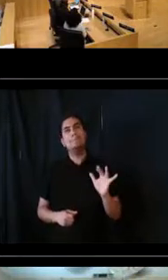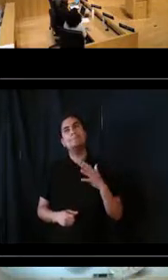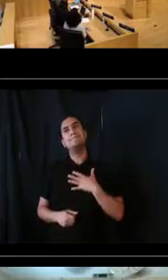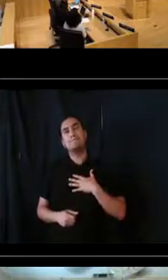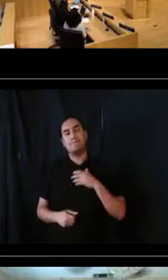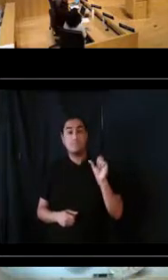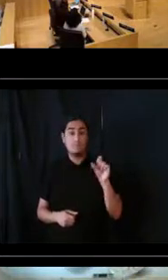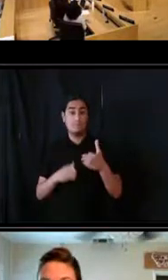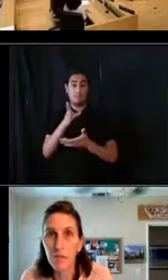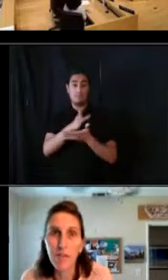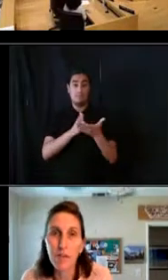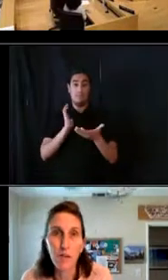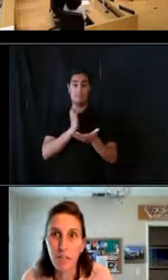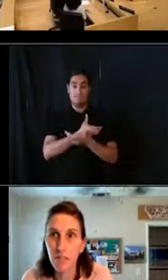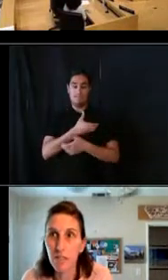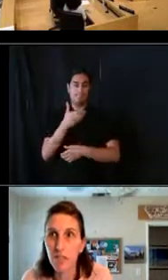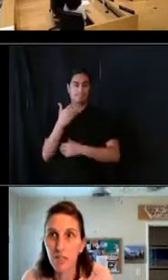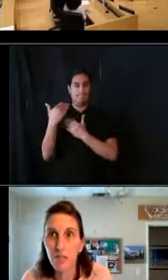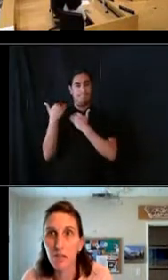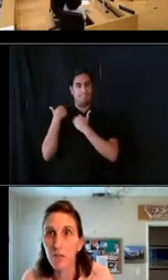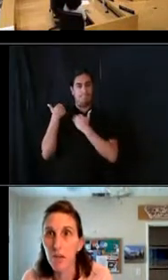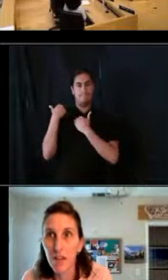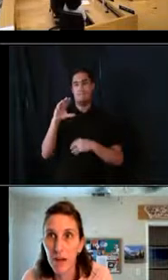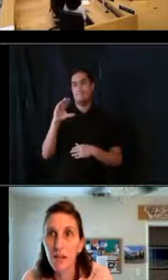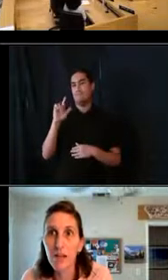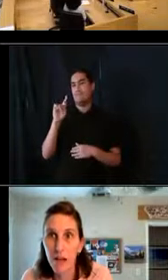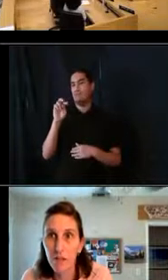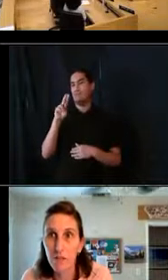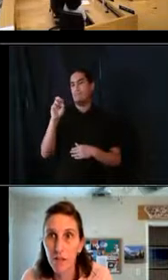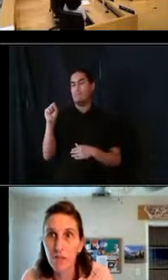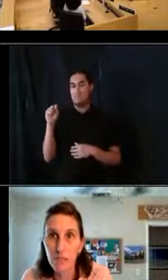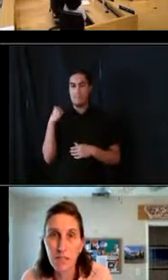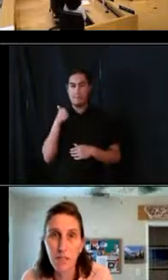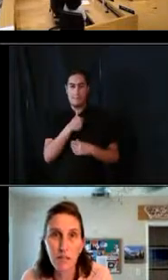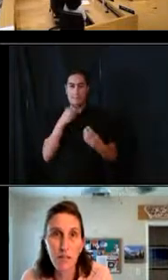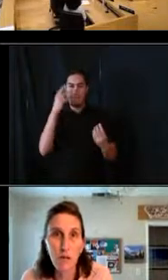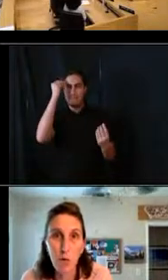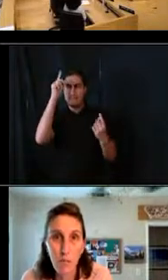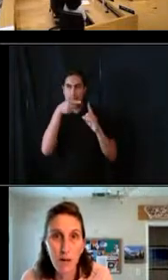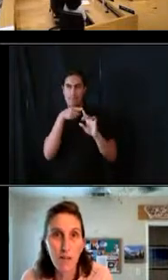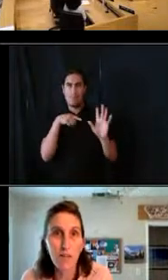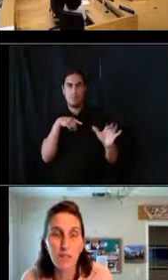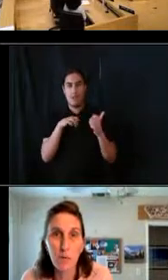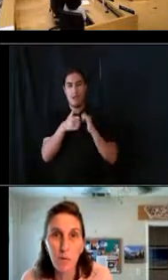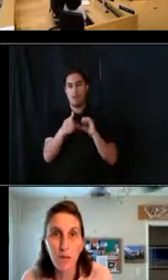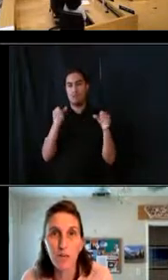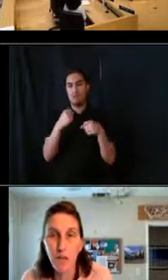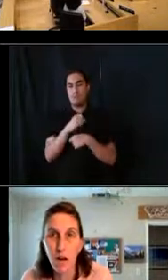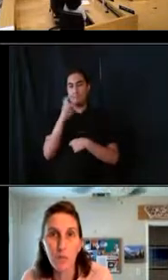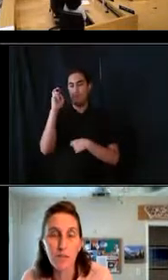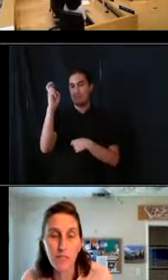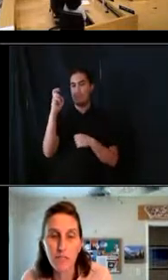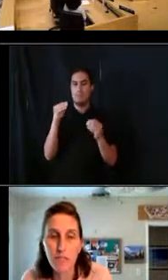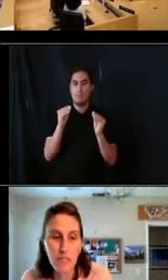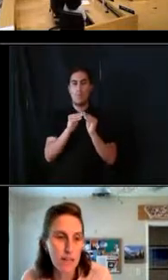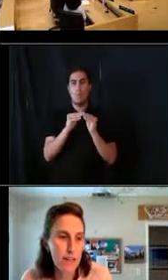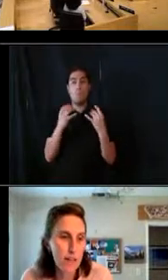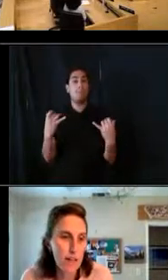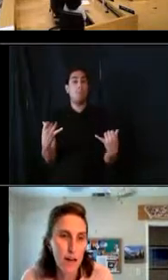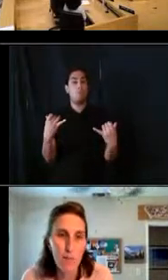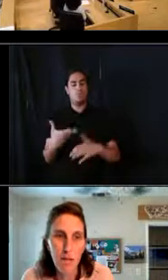it is part of our charge at caltrans we do have you know rail and transit division we are thinking about how to make transit you know more modern